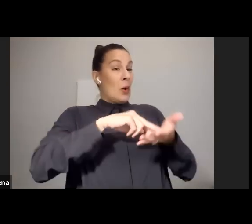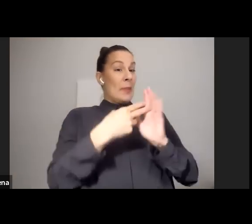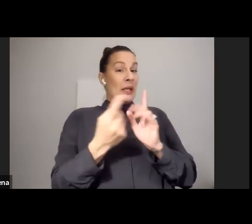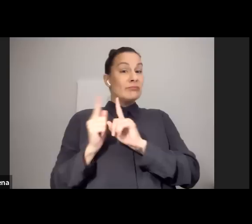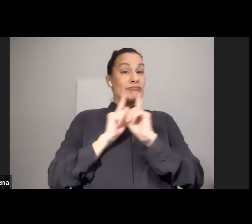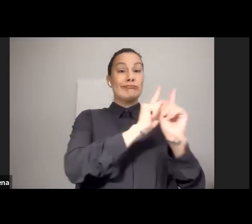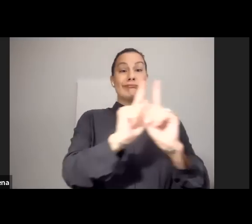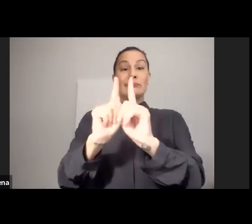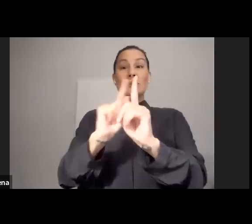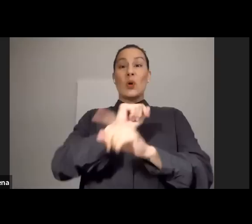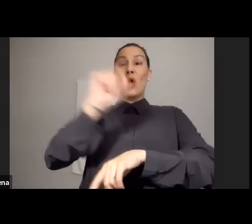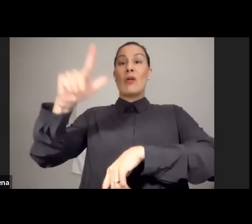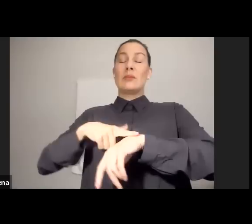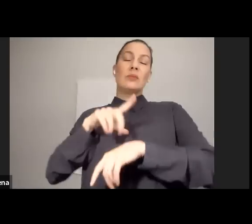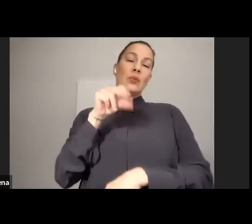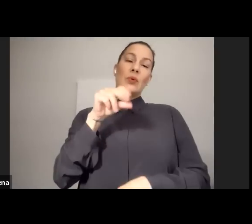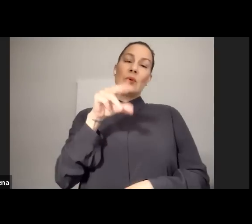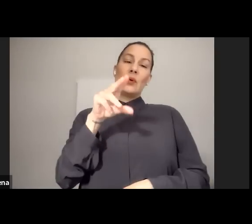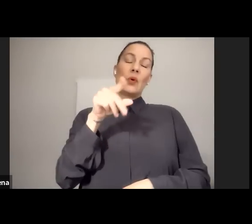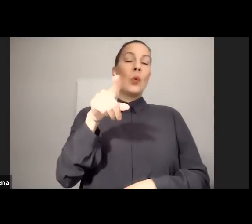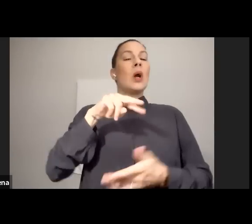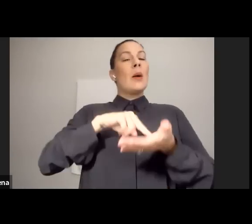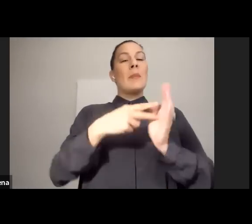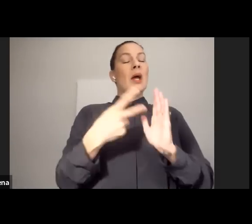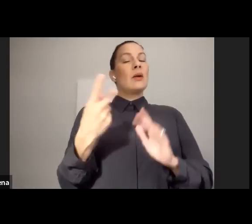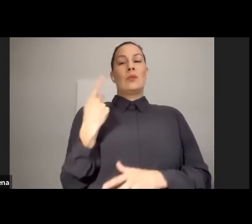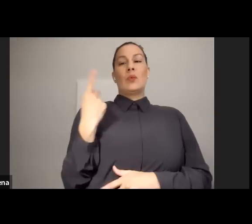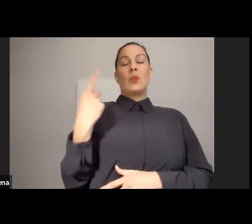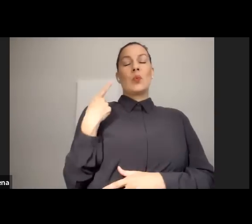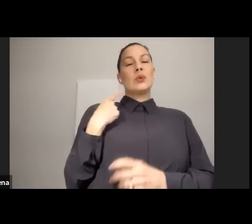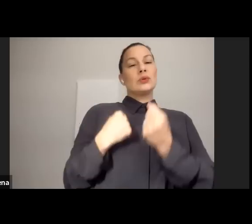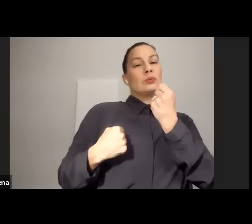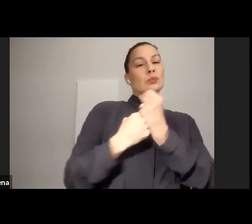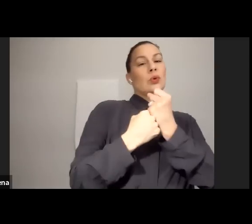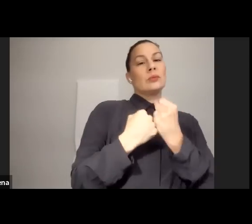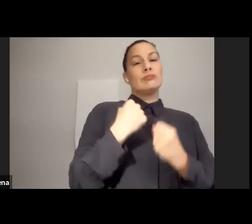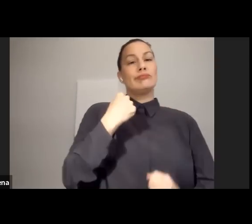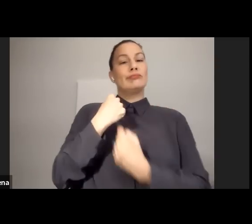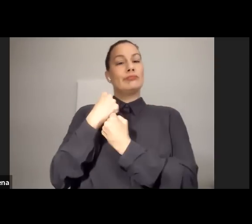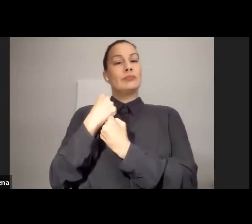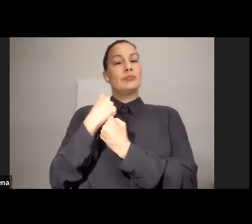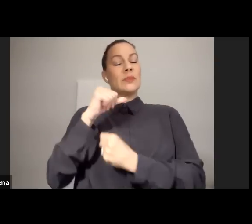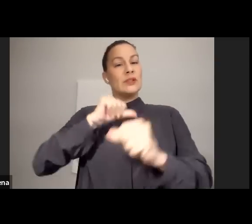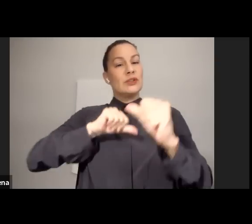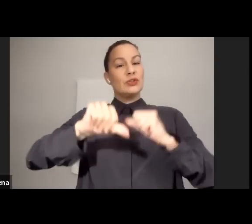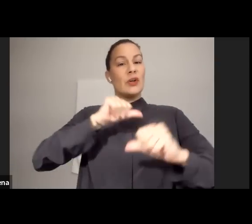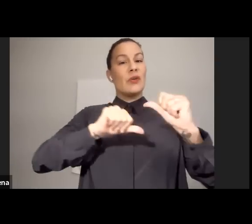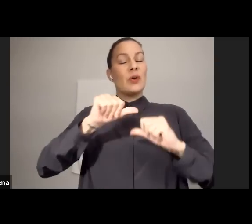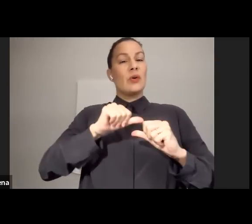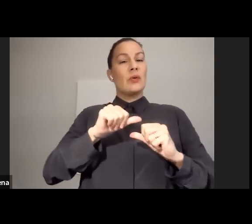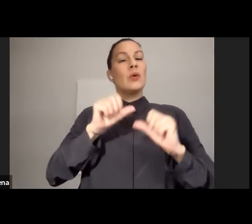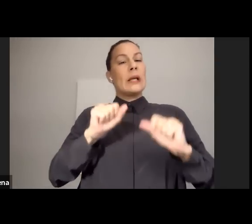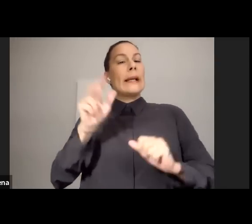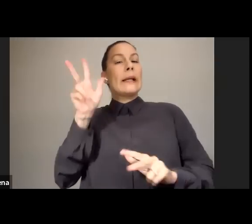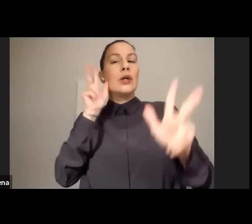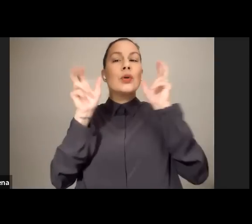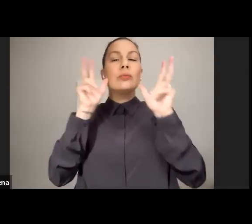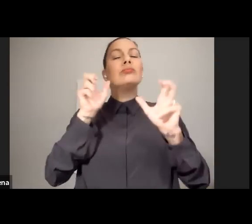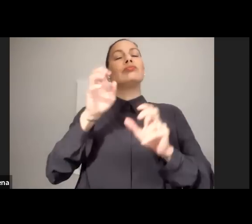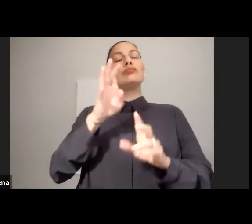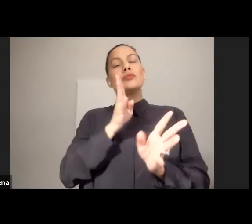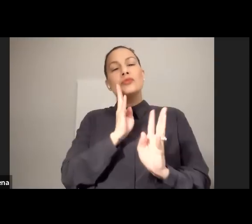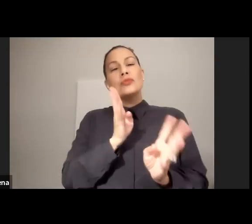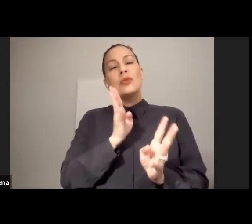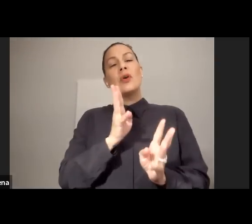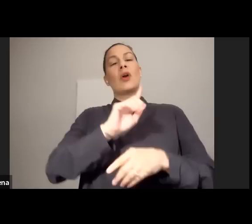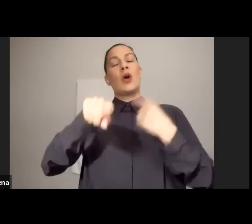would be in it together. We would have each other's backs, and we would be there to hear about each other's bad days and good